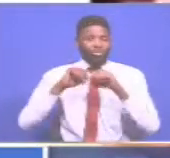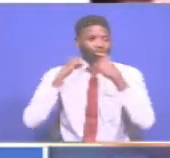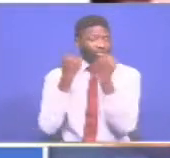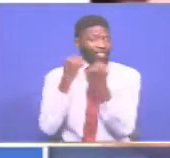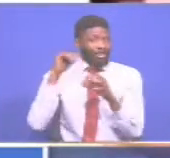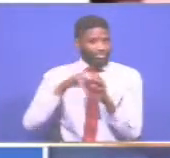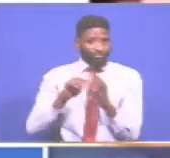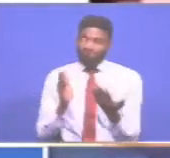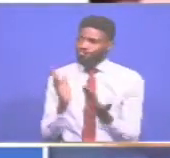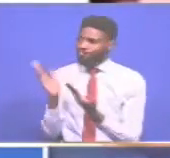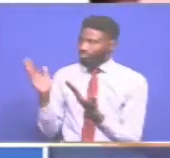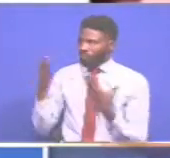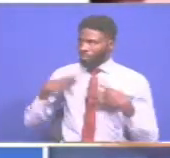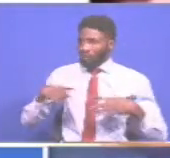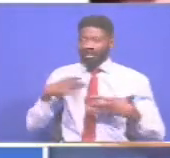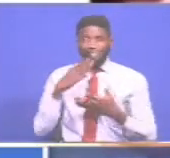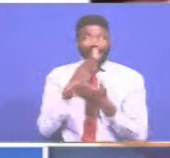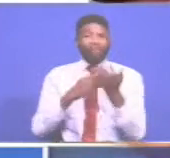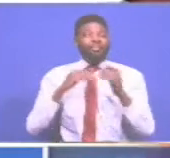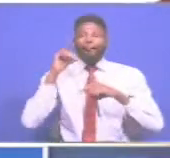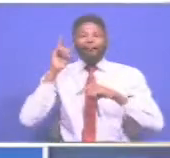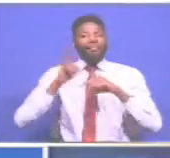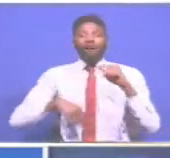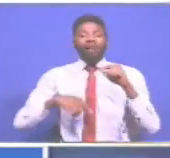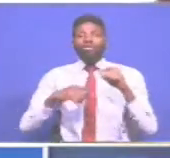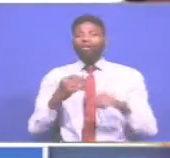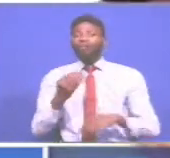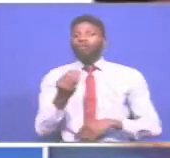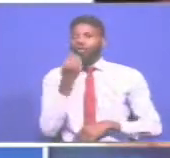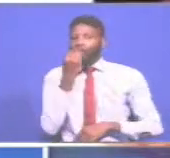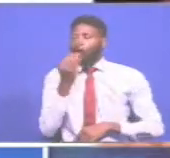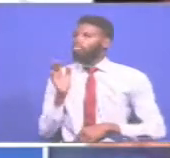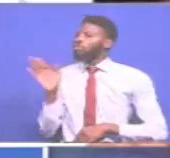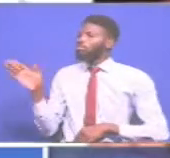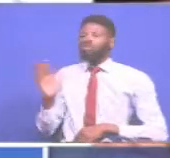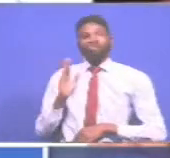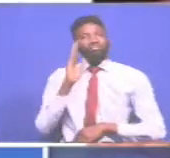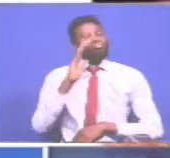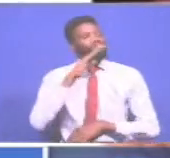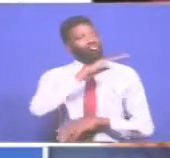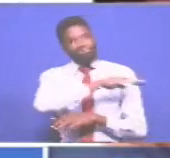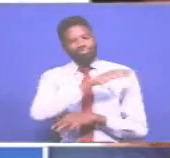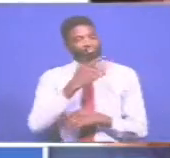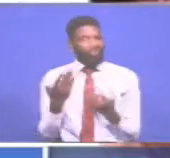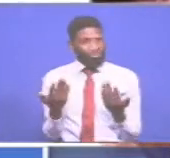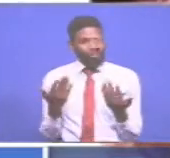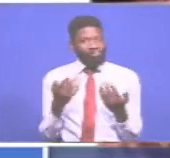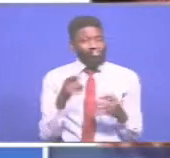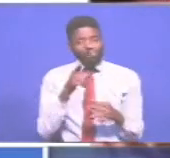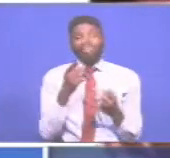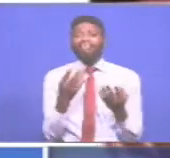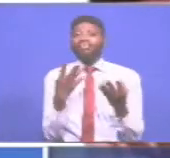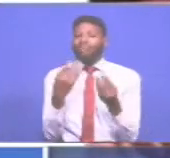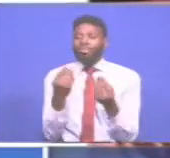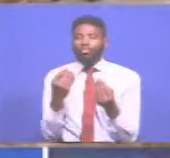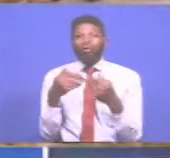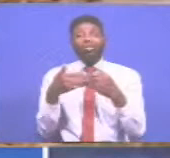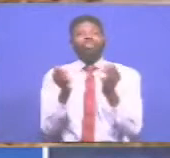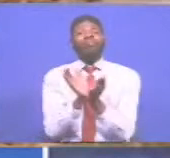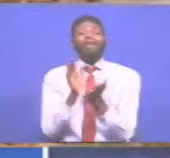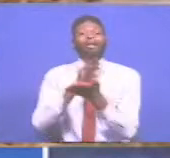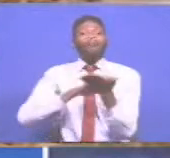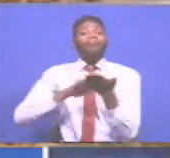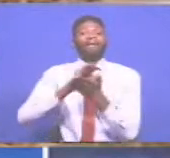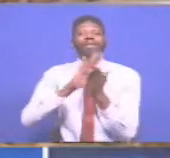some of them, they cannot afford even 3 meals in a day. That is the create a simple community-based approach.